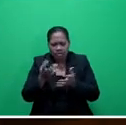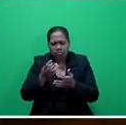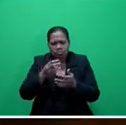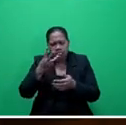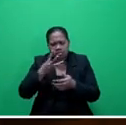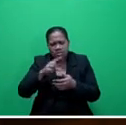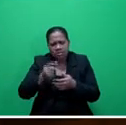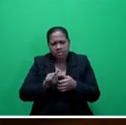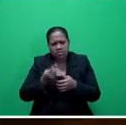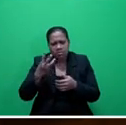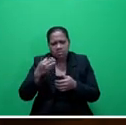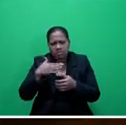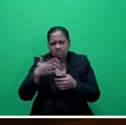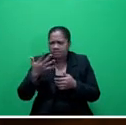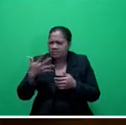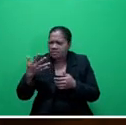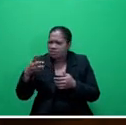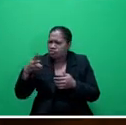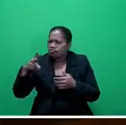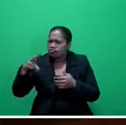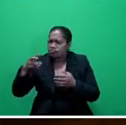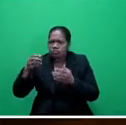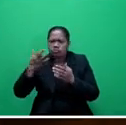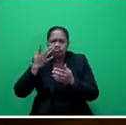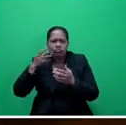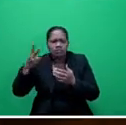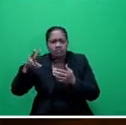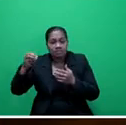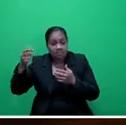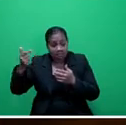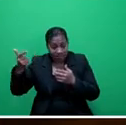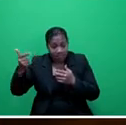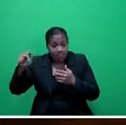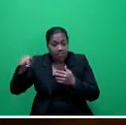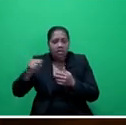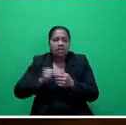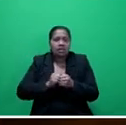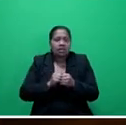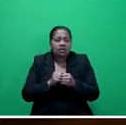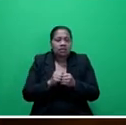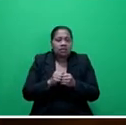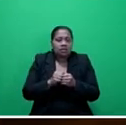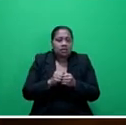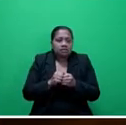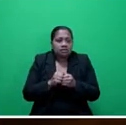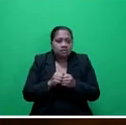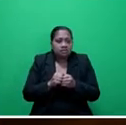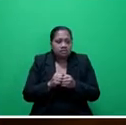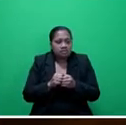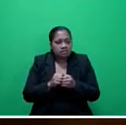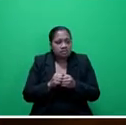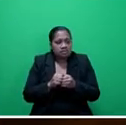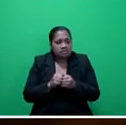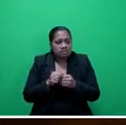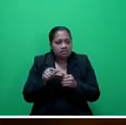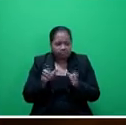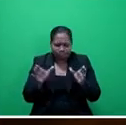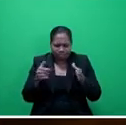14,315 in 2017. The insurance industry combined gross premium grew